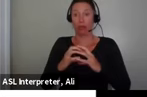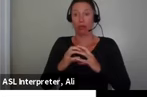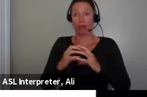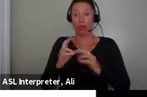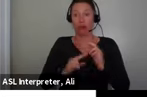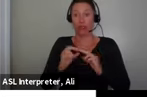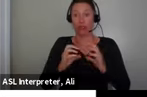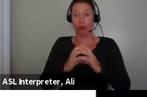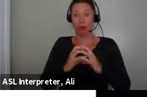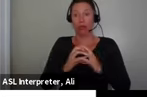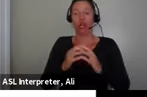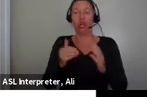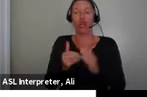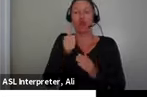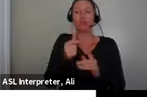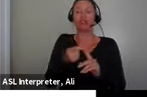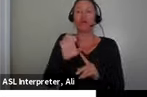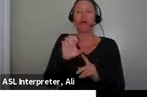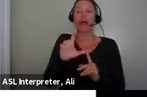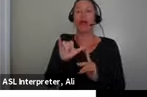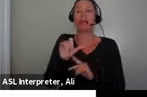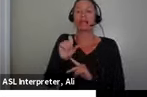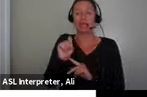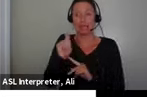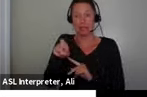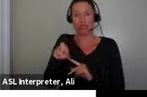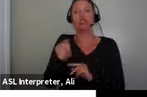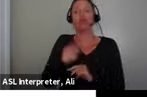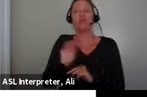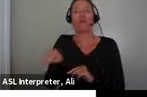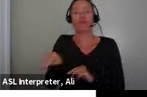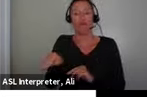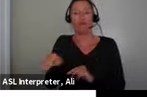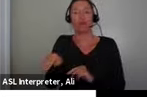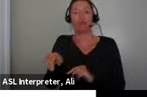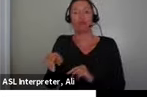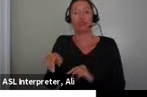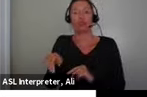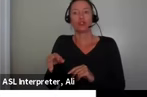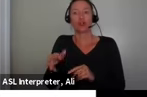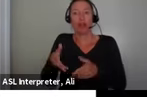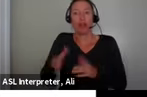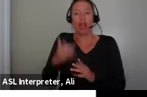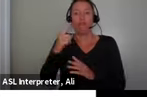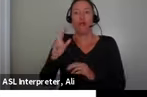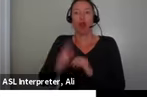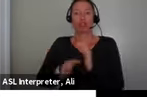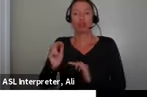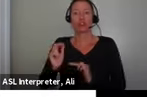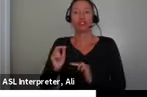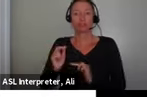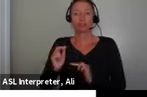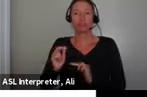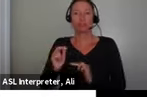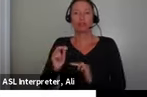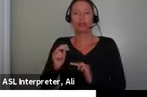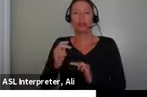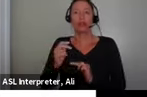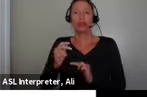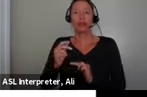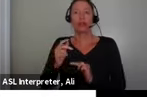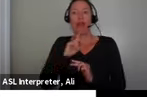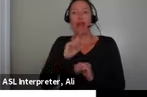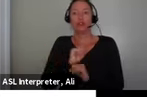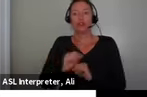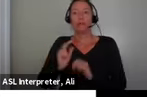closest to Elliott would need to be removed in order to allow for the construction and the actual build out of